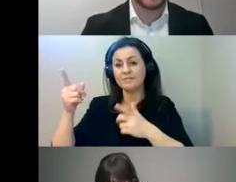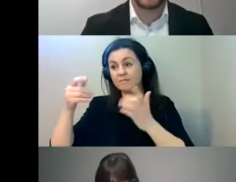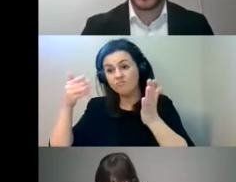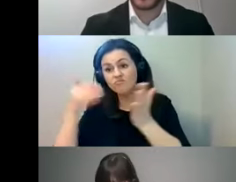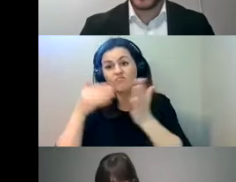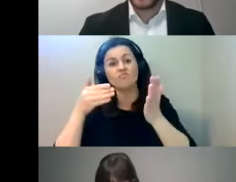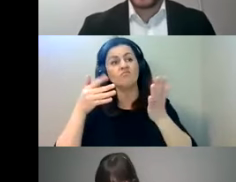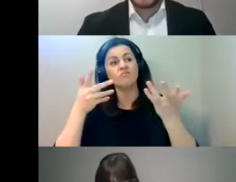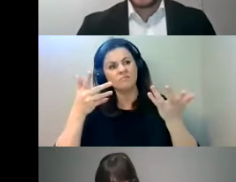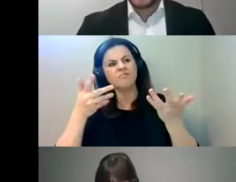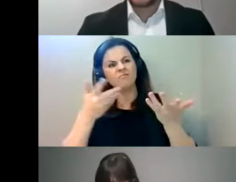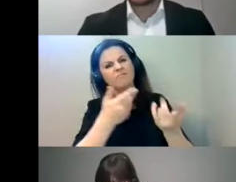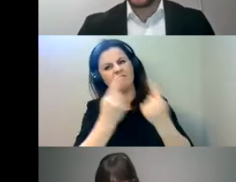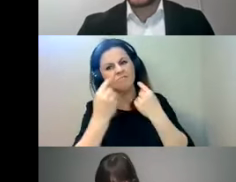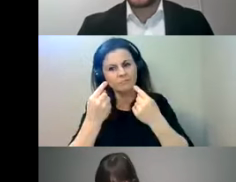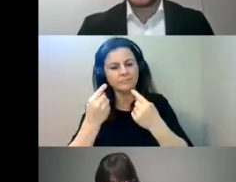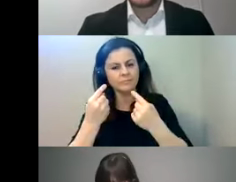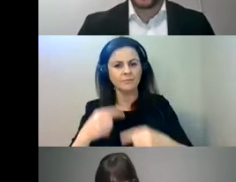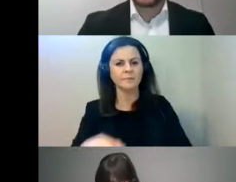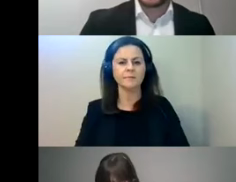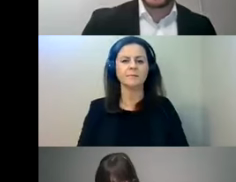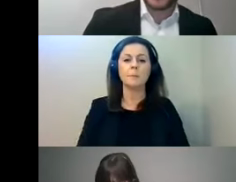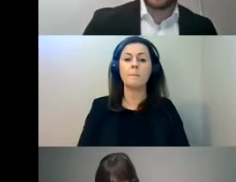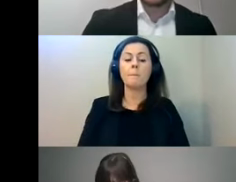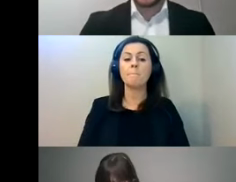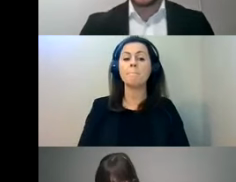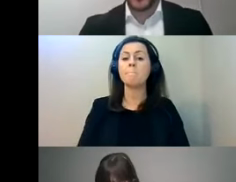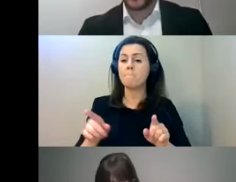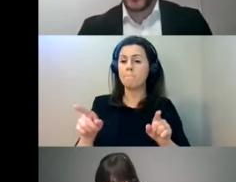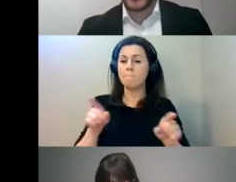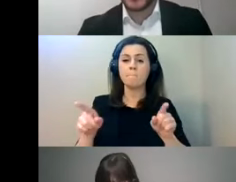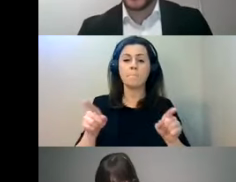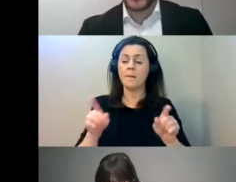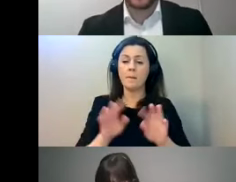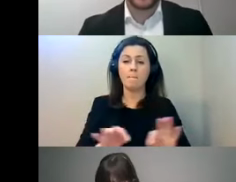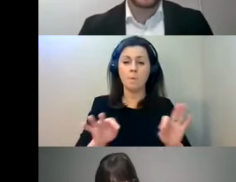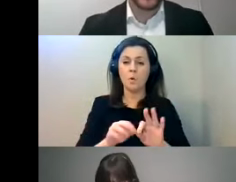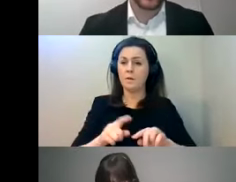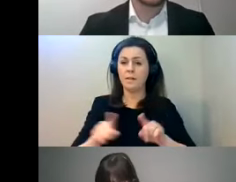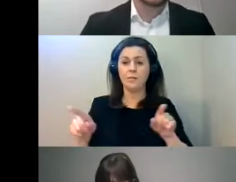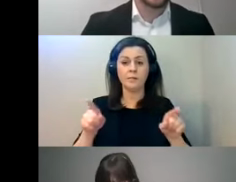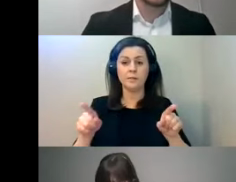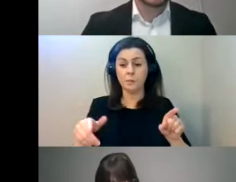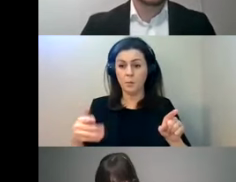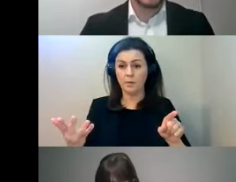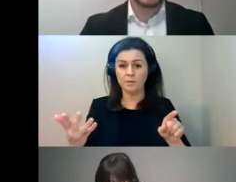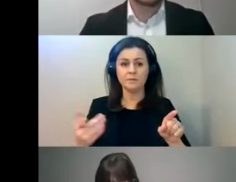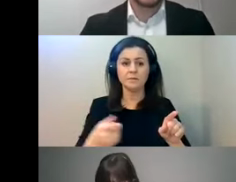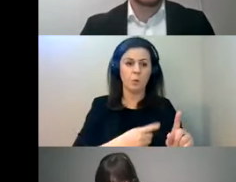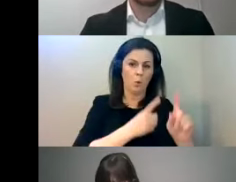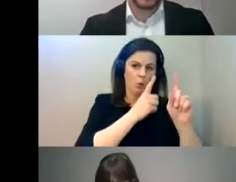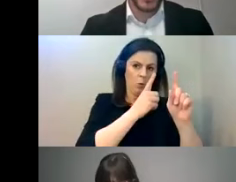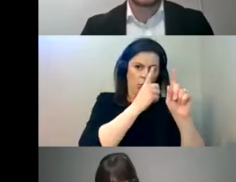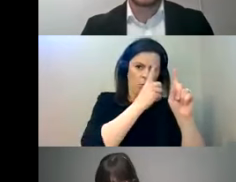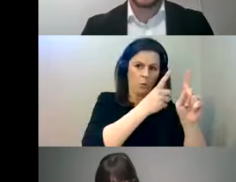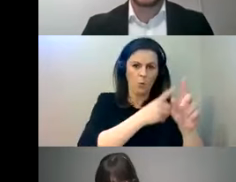forward. Another important difference to note between the civil and criminal remedies available are the goals and objectives that